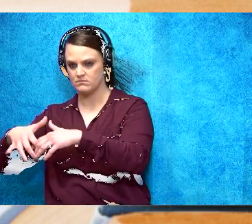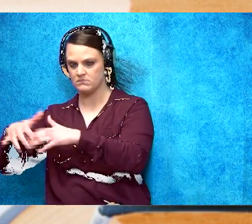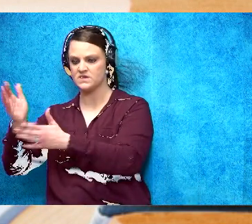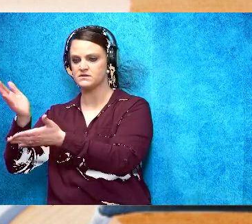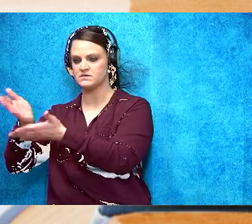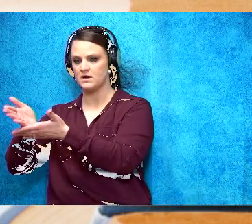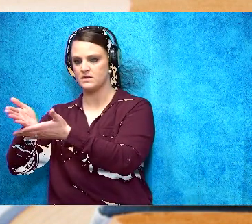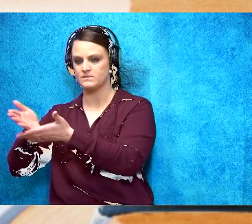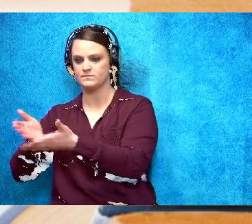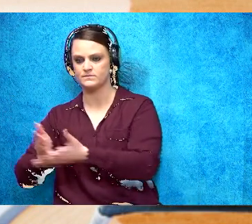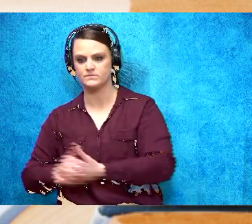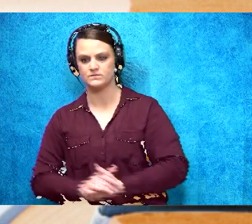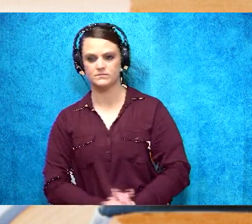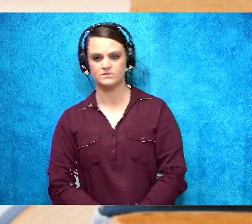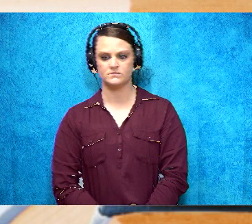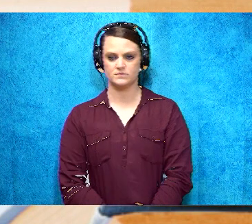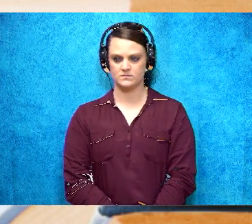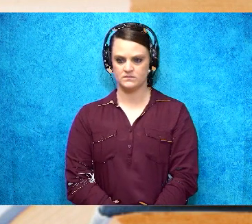stops.